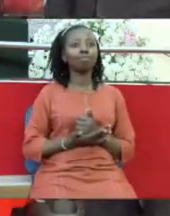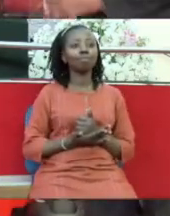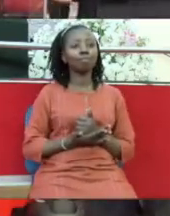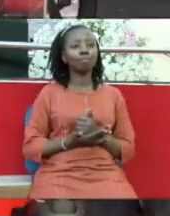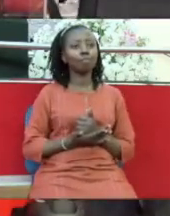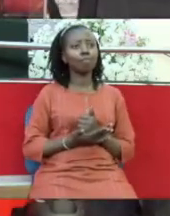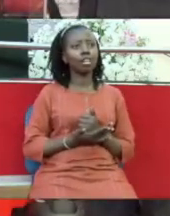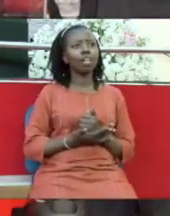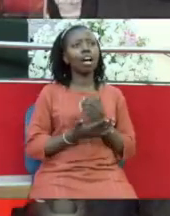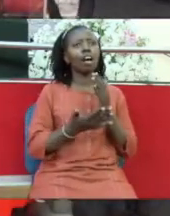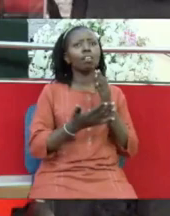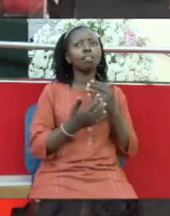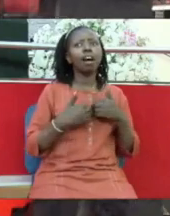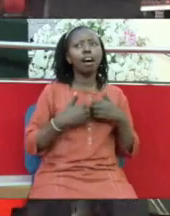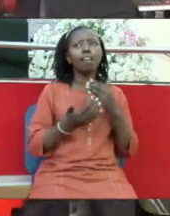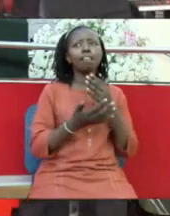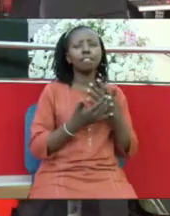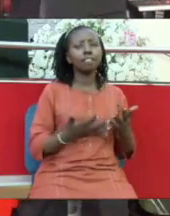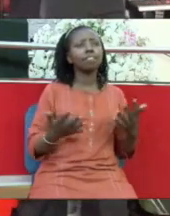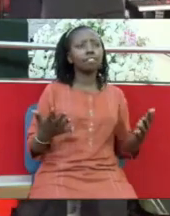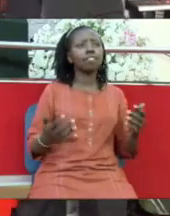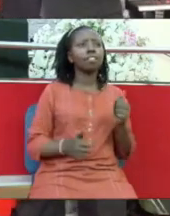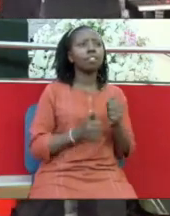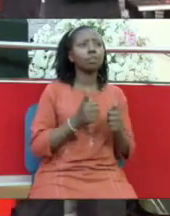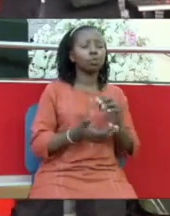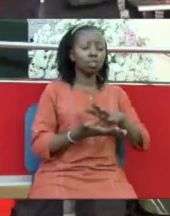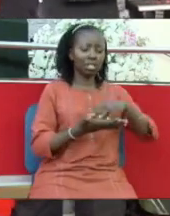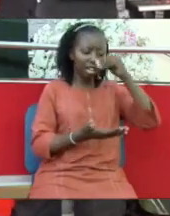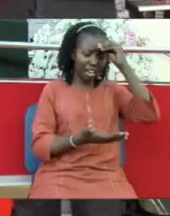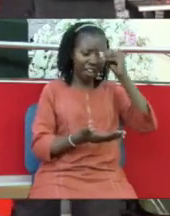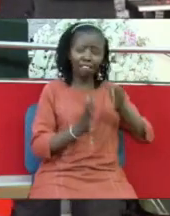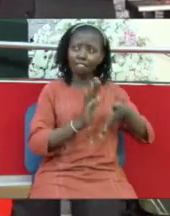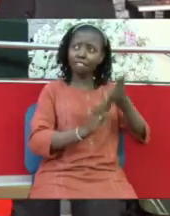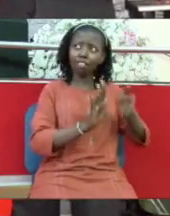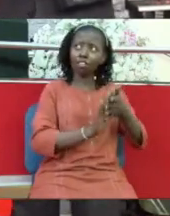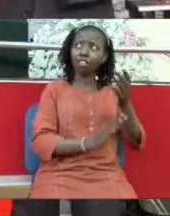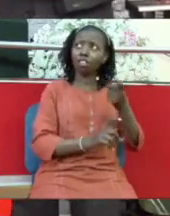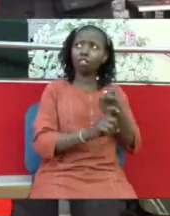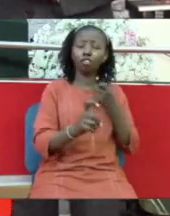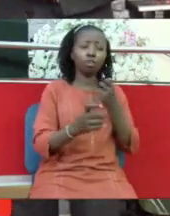So there are certain things that you learn very quickly from these two texts.